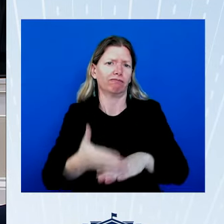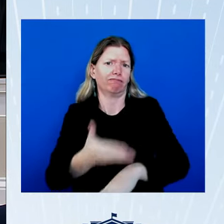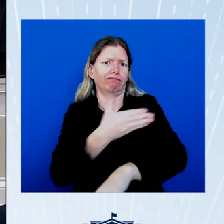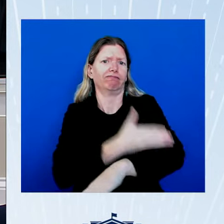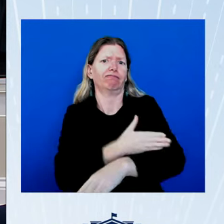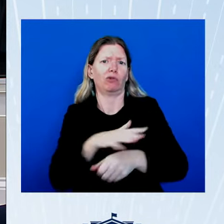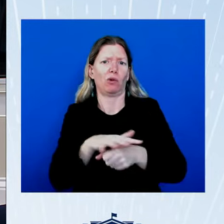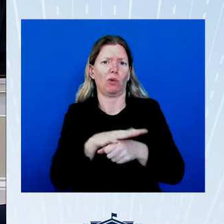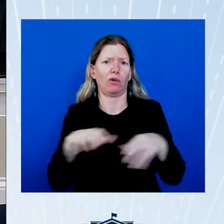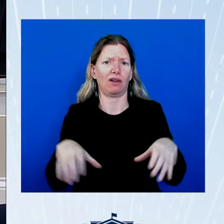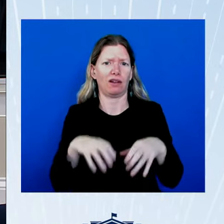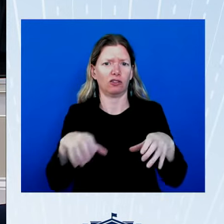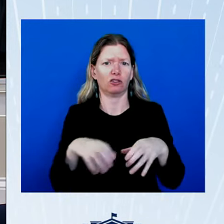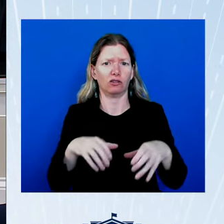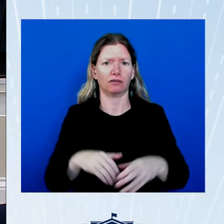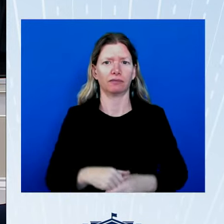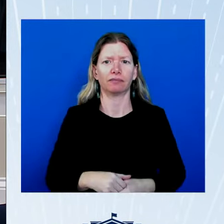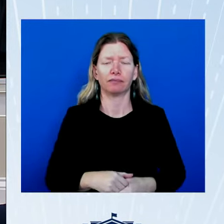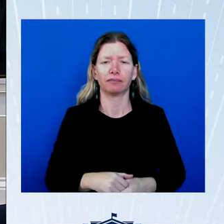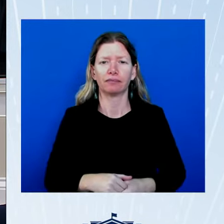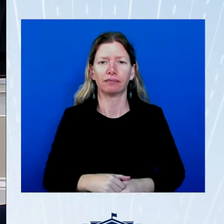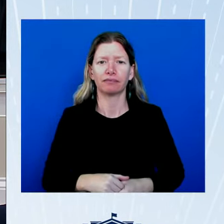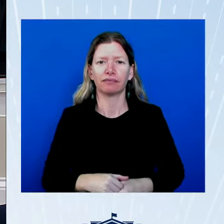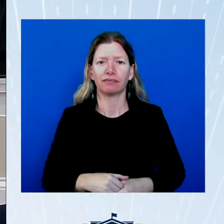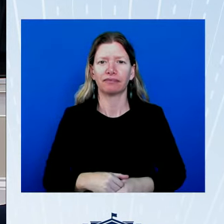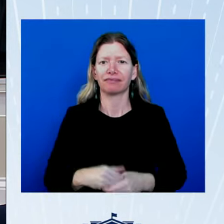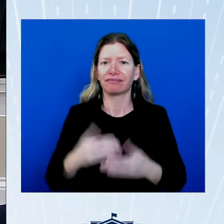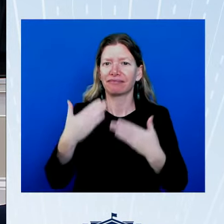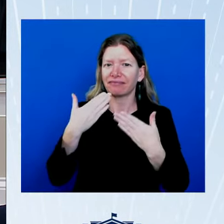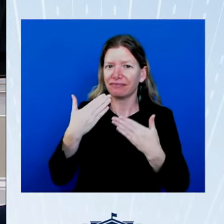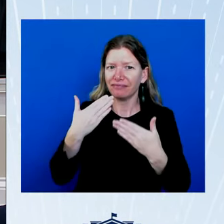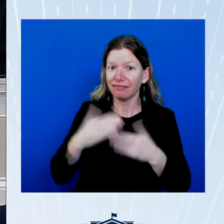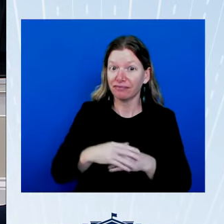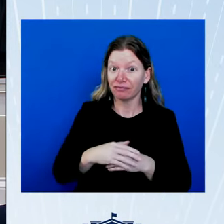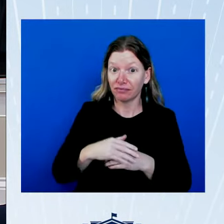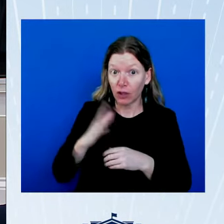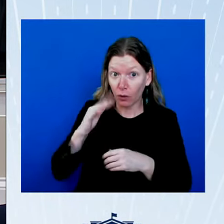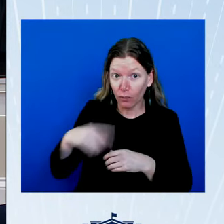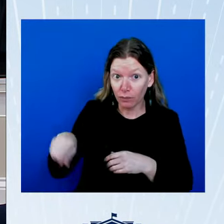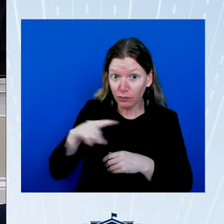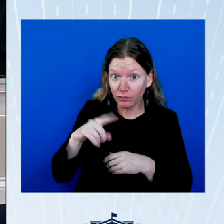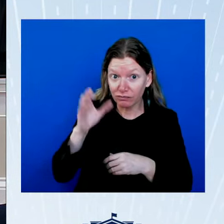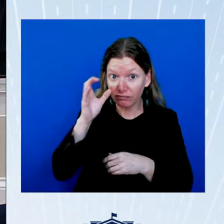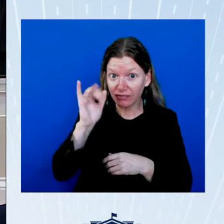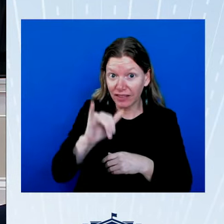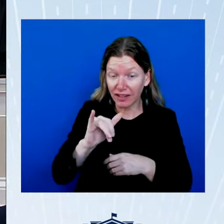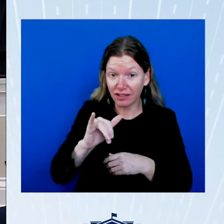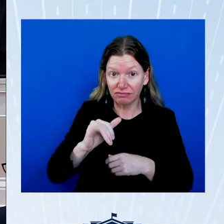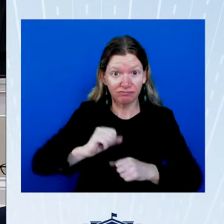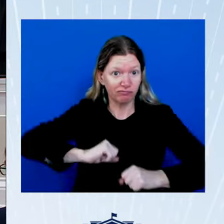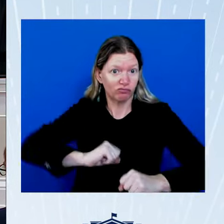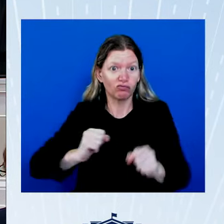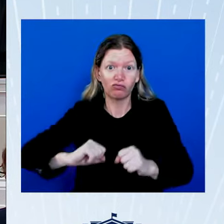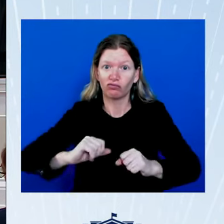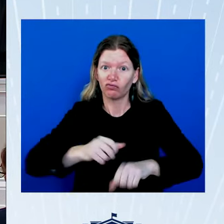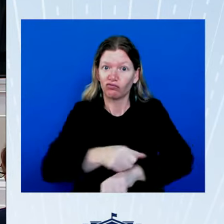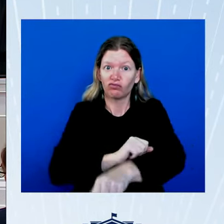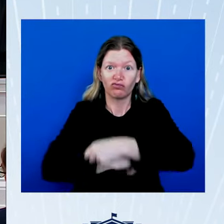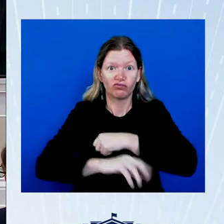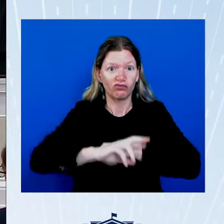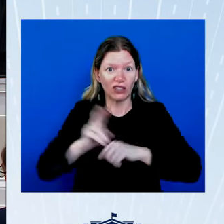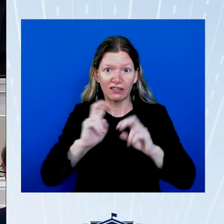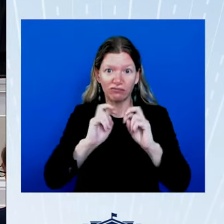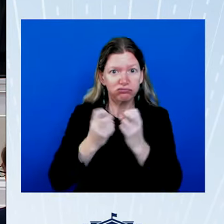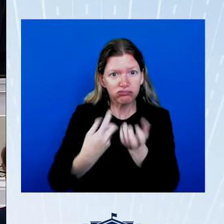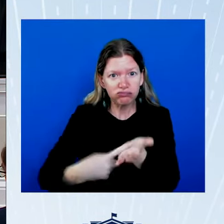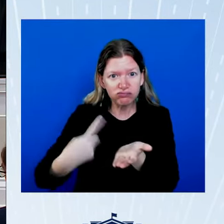call to action. I hope everyone gets to stretch before the roundtables and comes back reinvigorated. And also thank you for